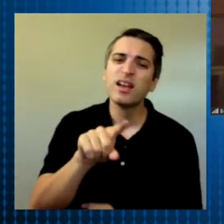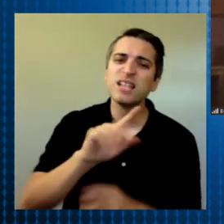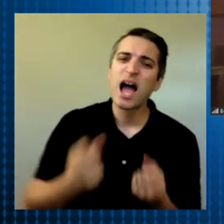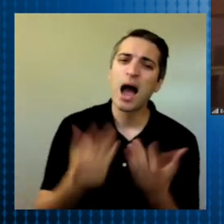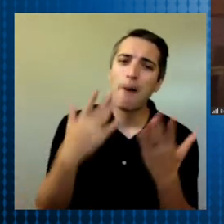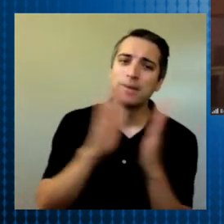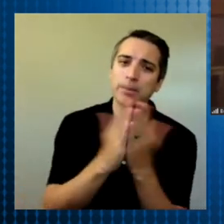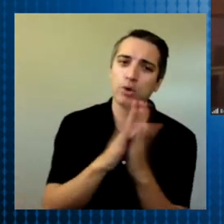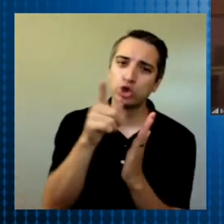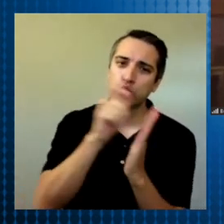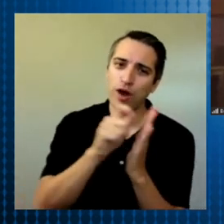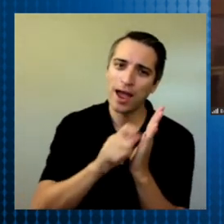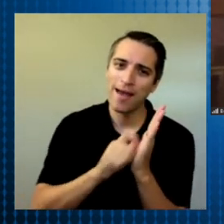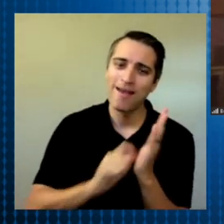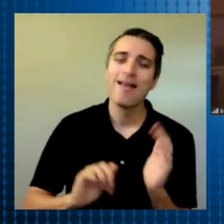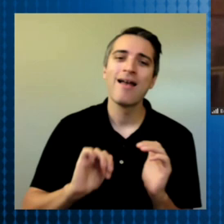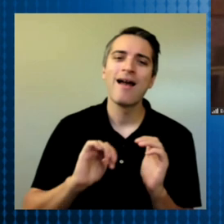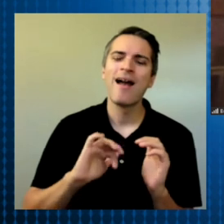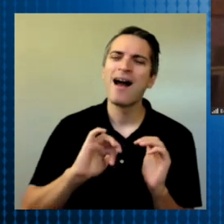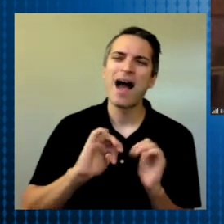you get inspired to write those books?